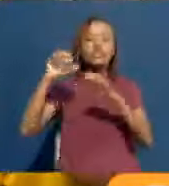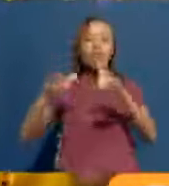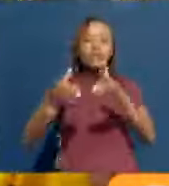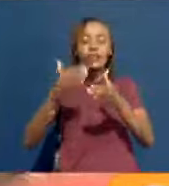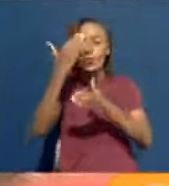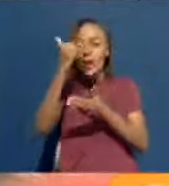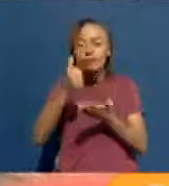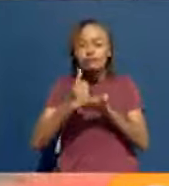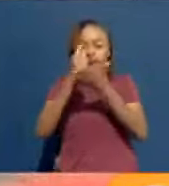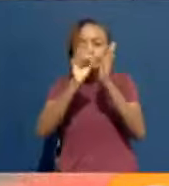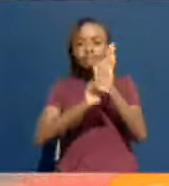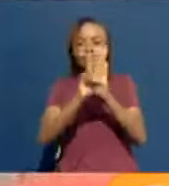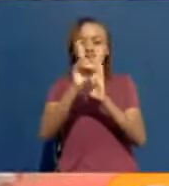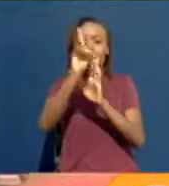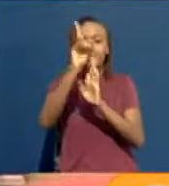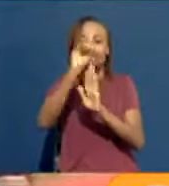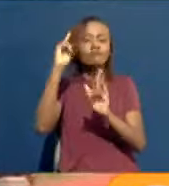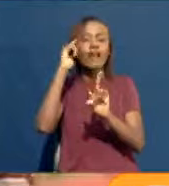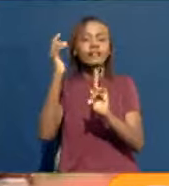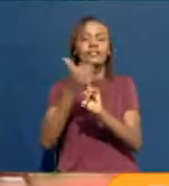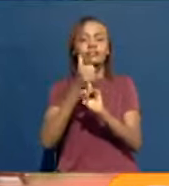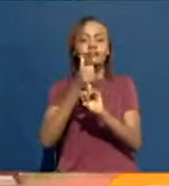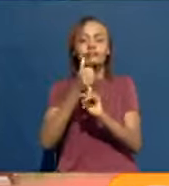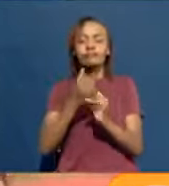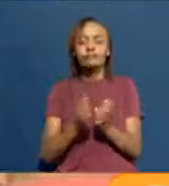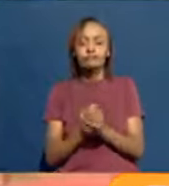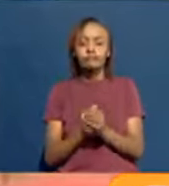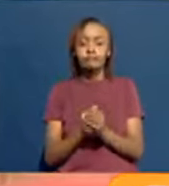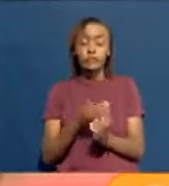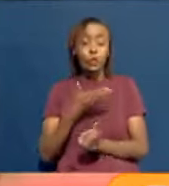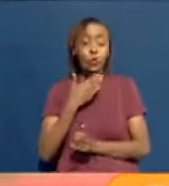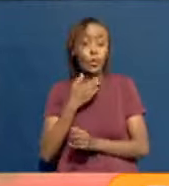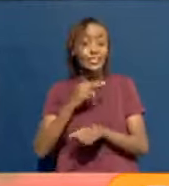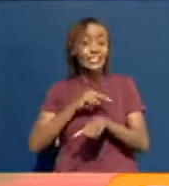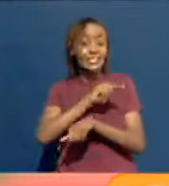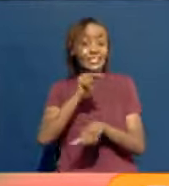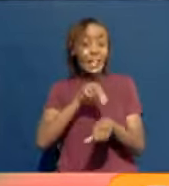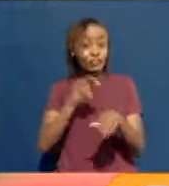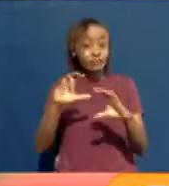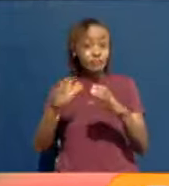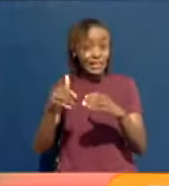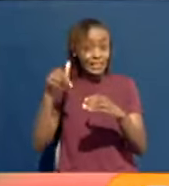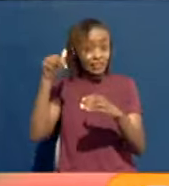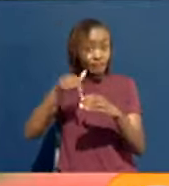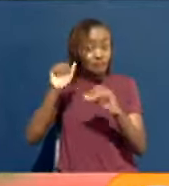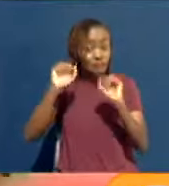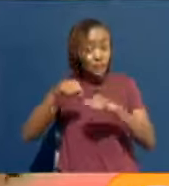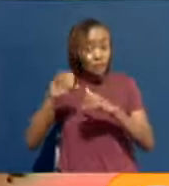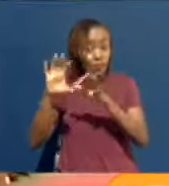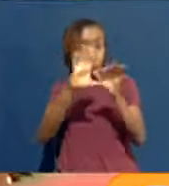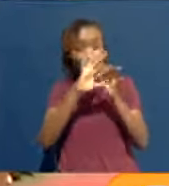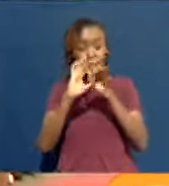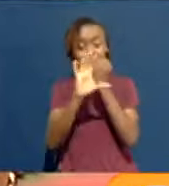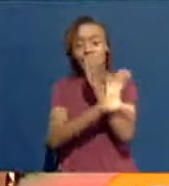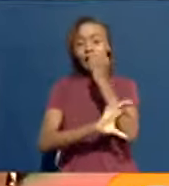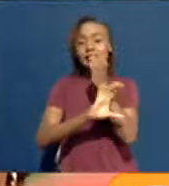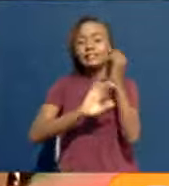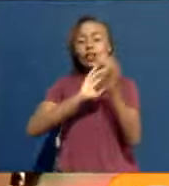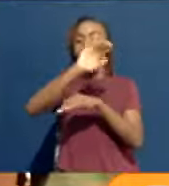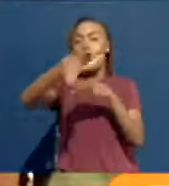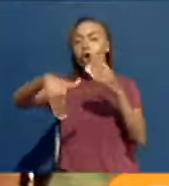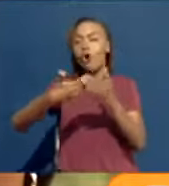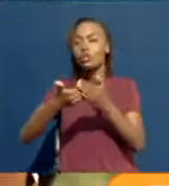development agenda. And we are going to make sure that we build a national party that is going to unite the country,